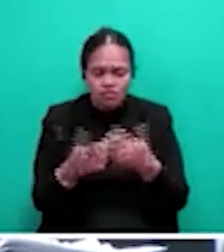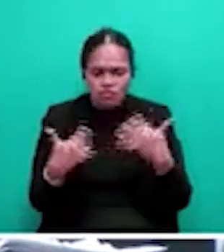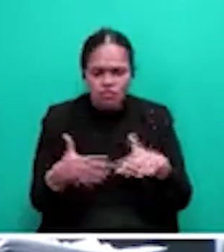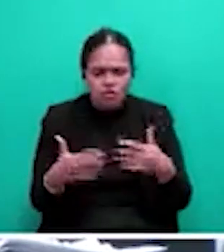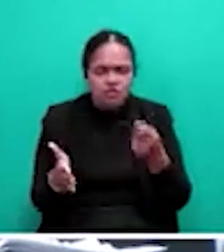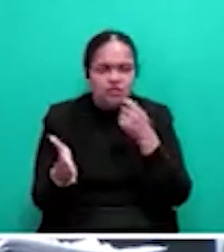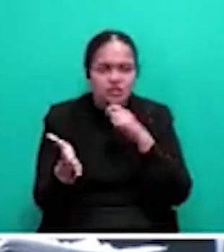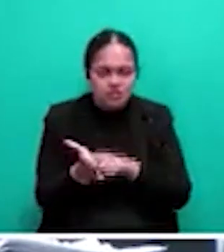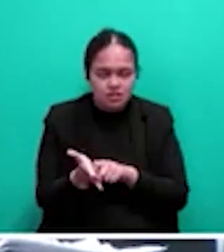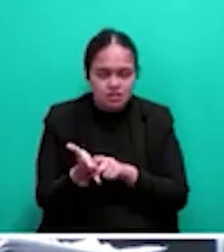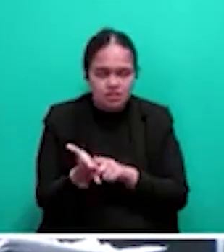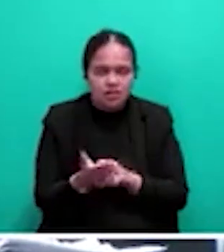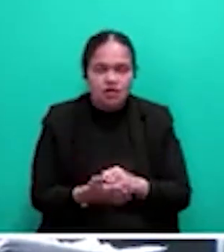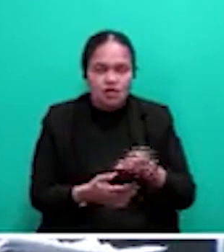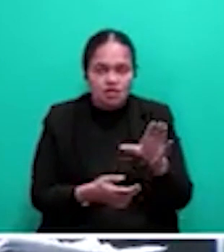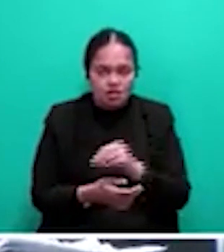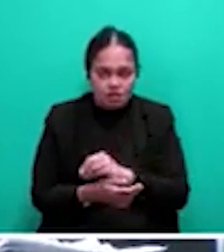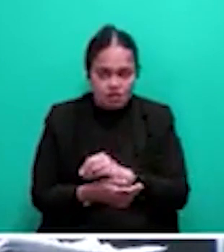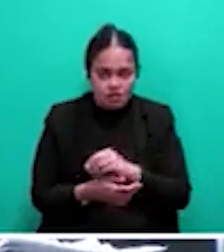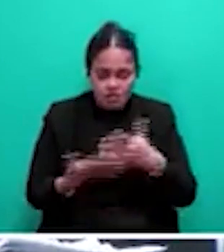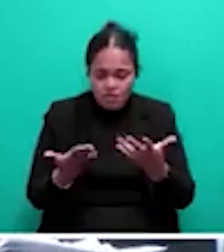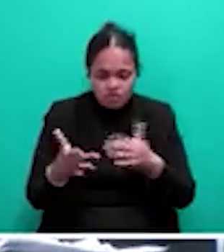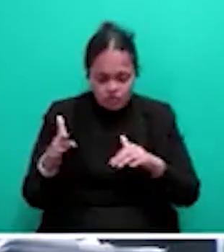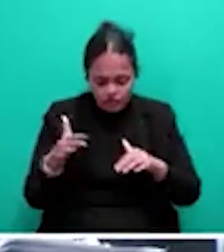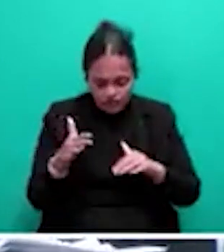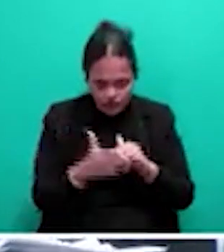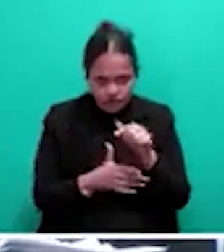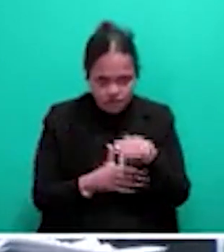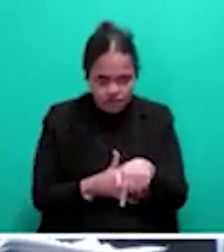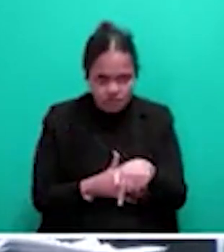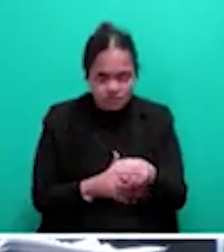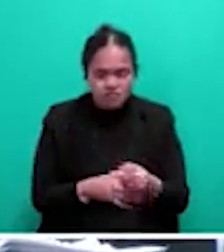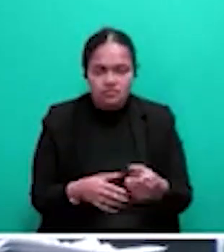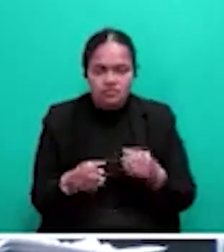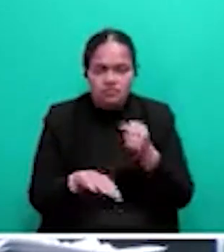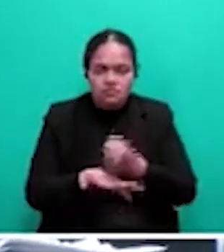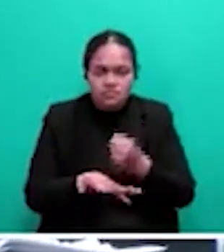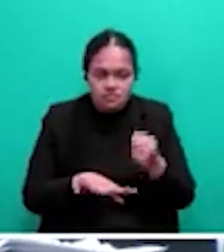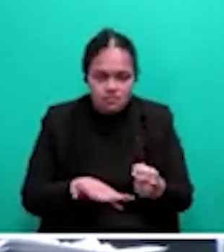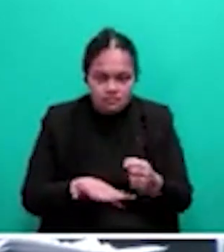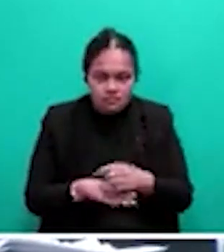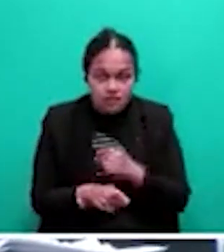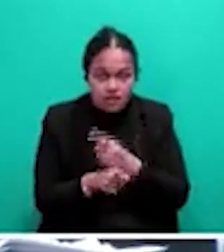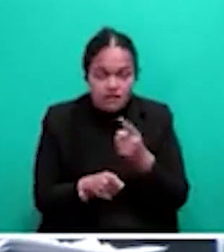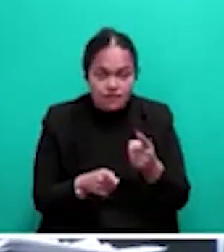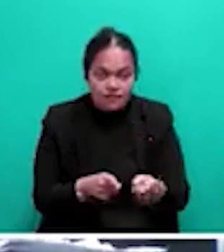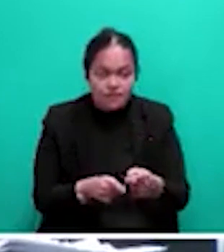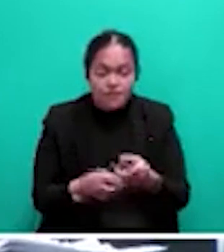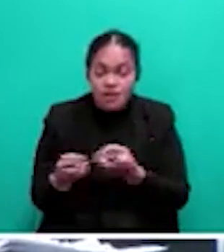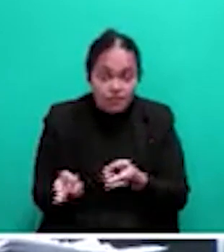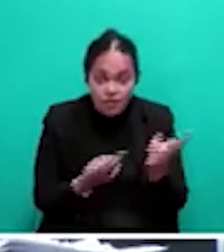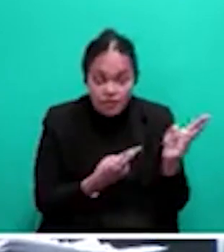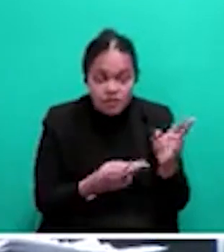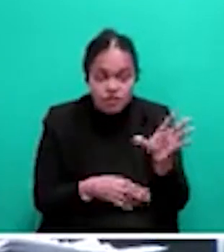to our collective resolve to fill this governance vacuum. The recommendations of